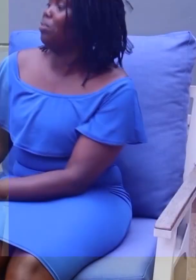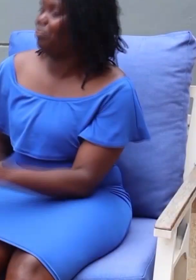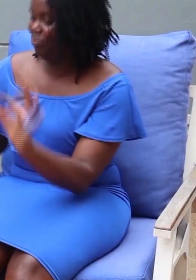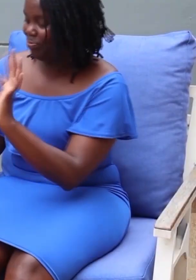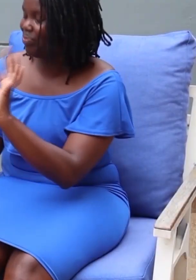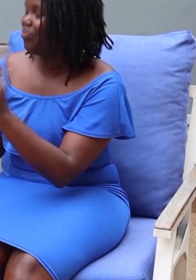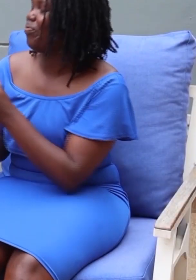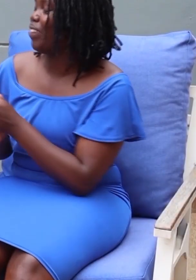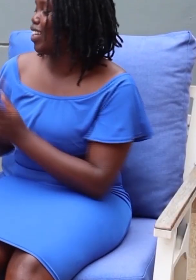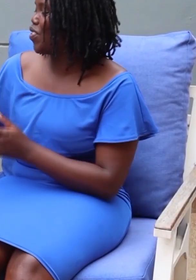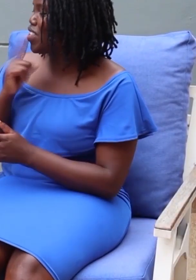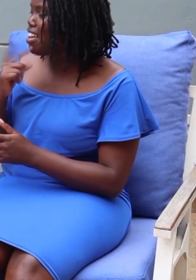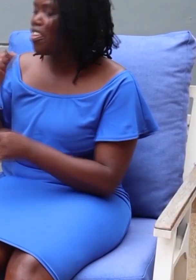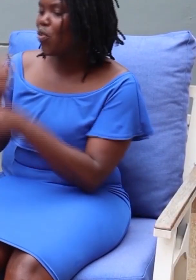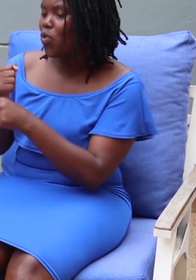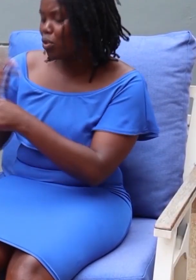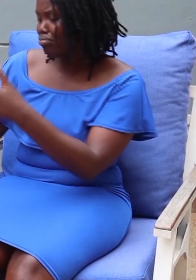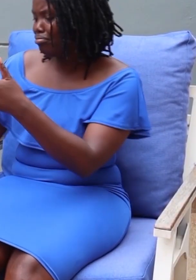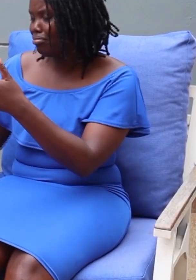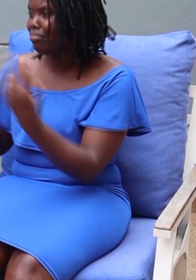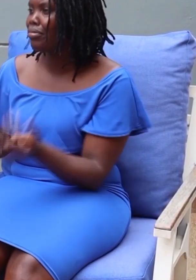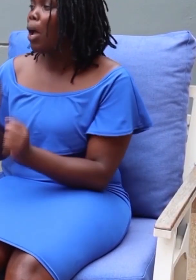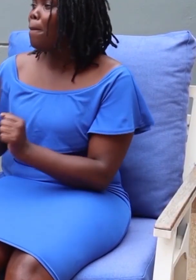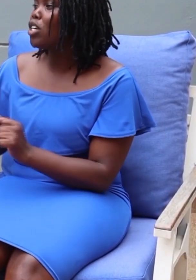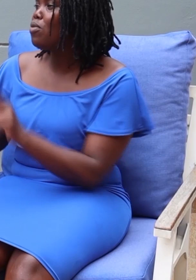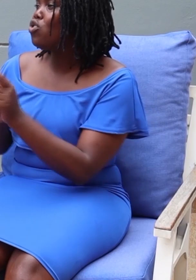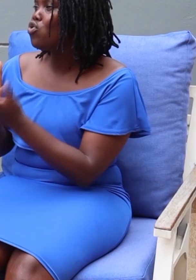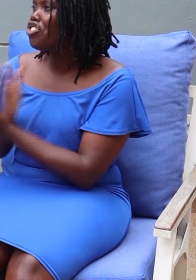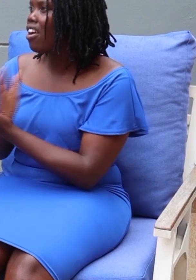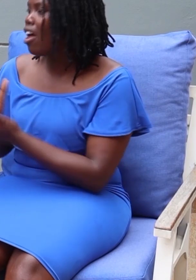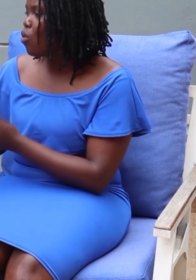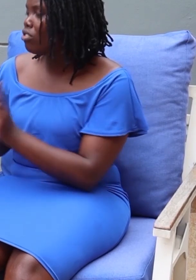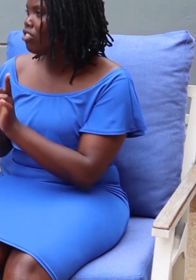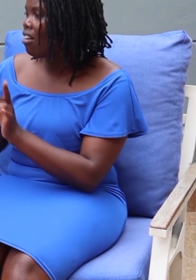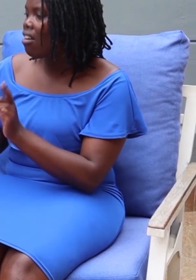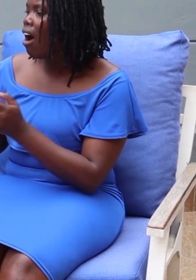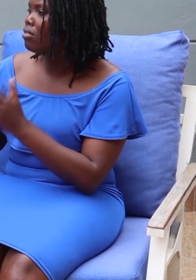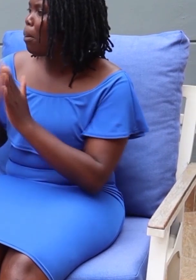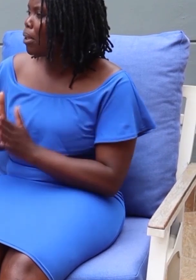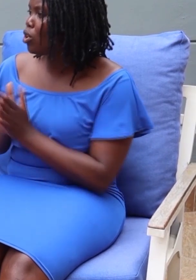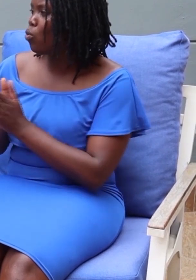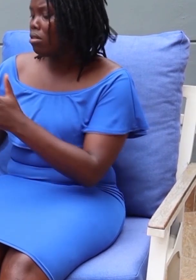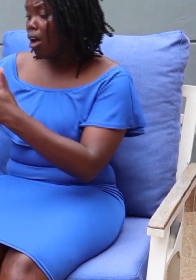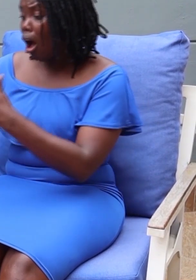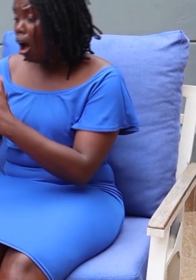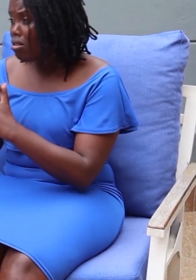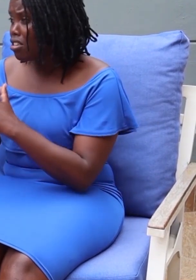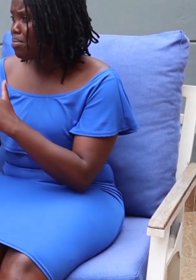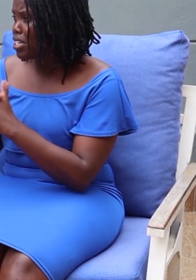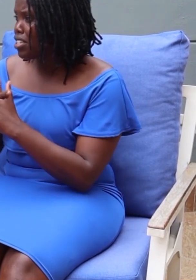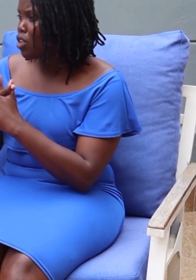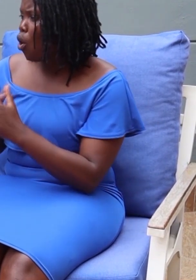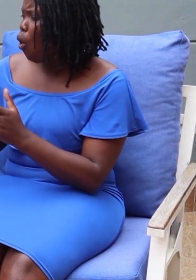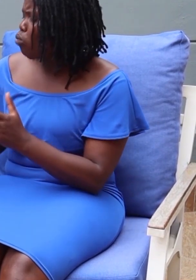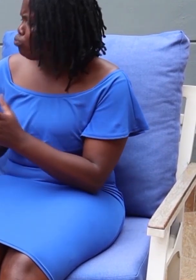Wow. You've said that you've mentioned a couple of things. So kindly share with us your journey